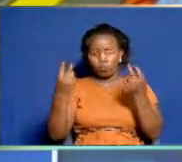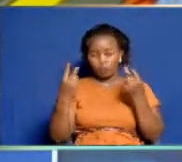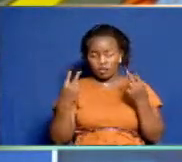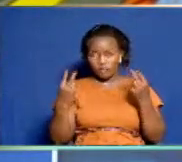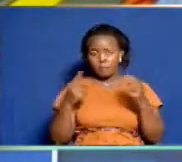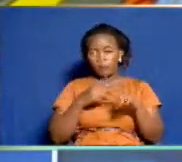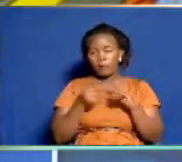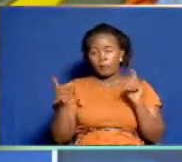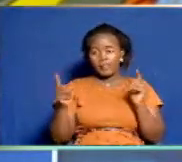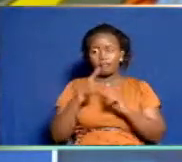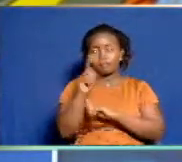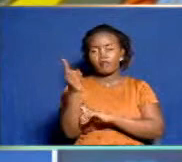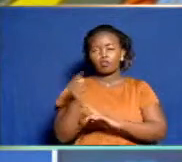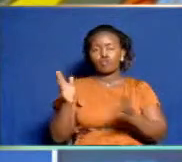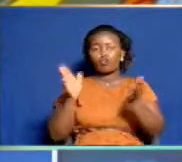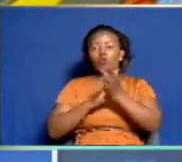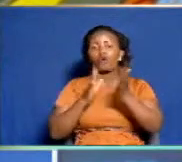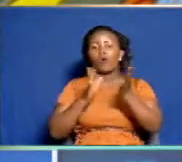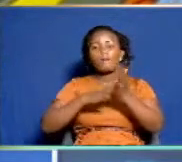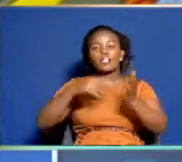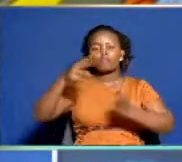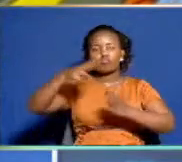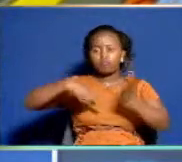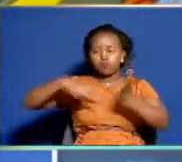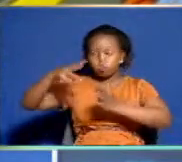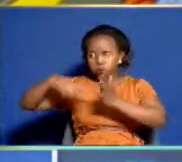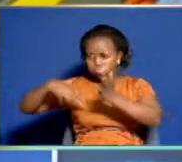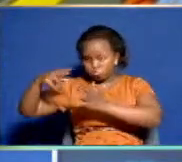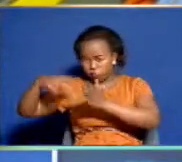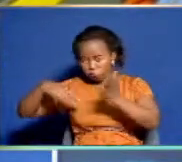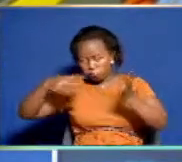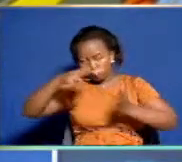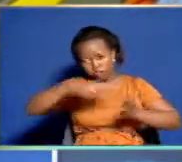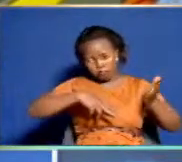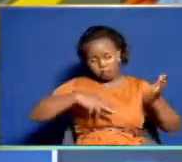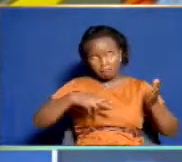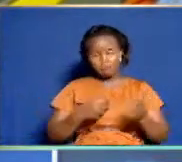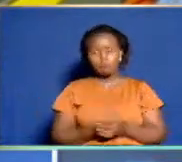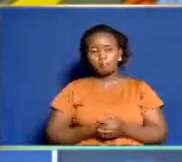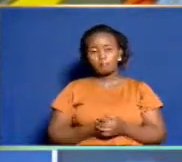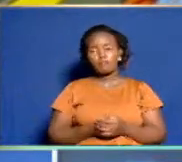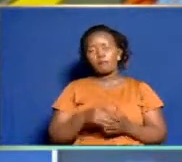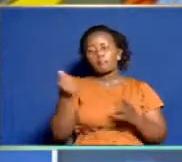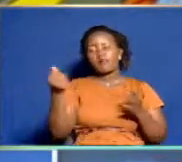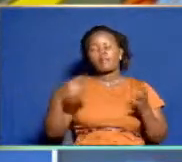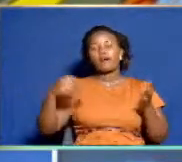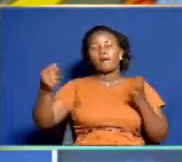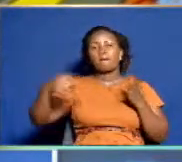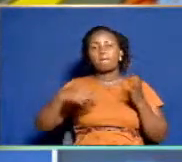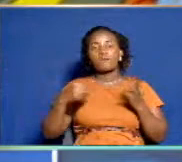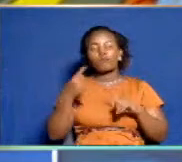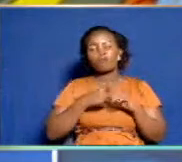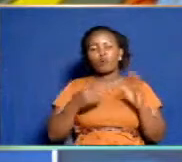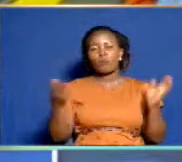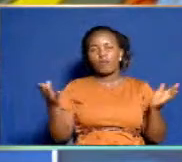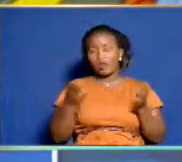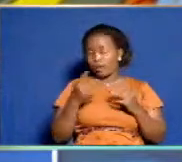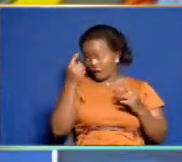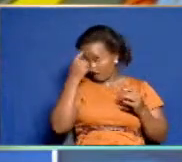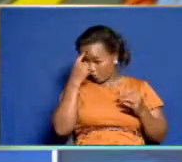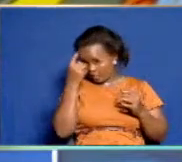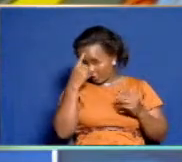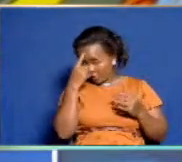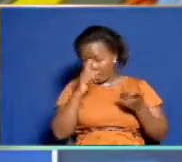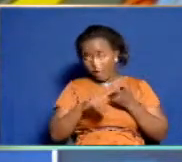appreciate Alfin Kiri, who is watching from Cap Katet, Marvin Munyonge tuned in from Kitale, Enos Omodi